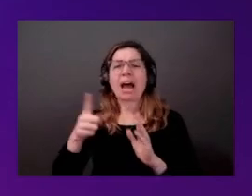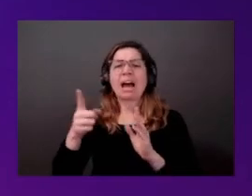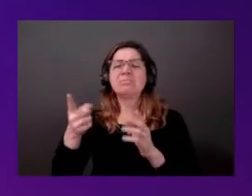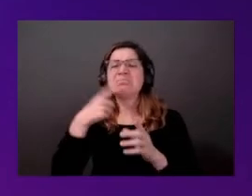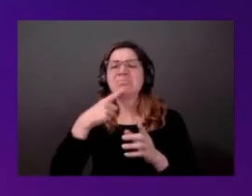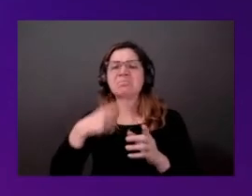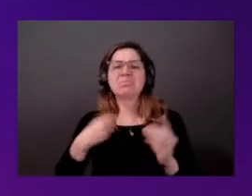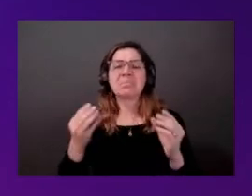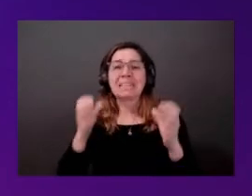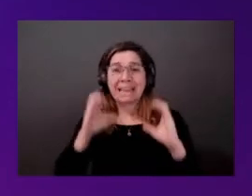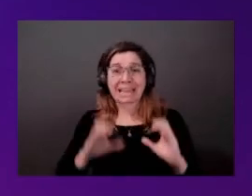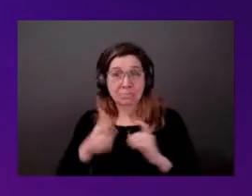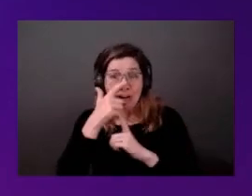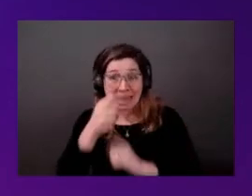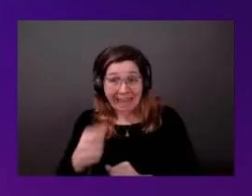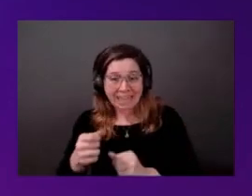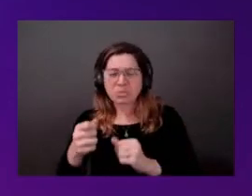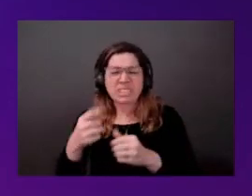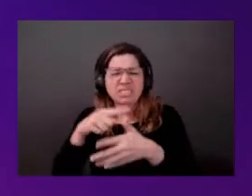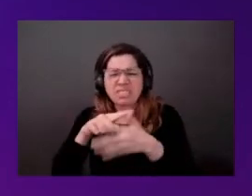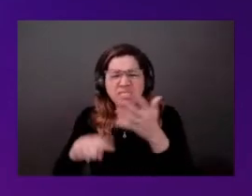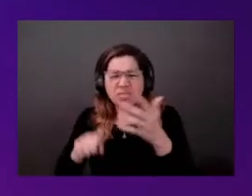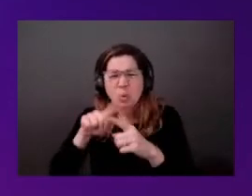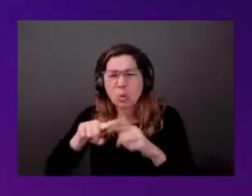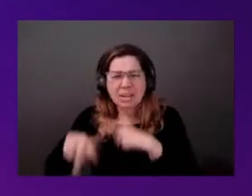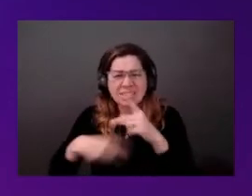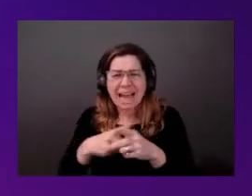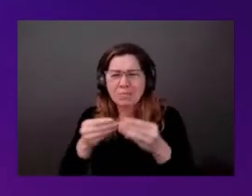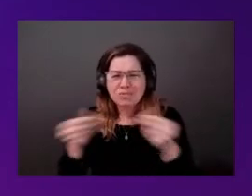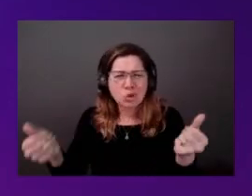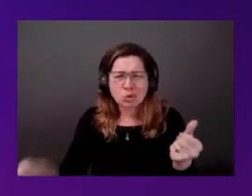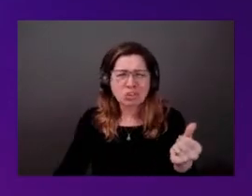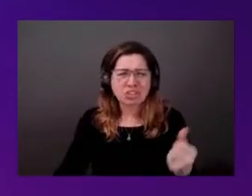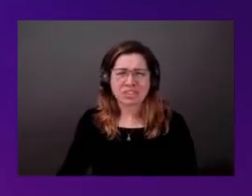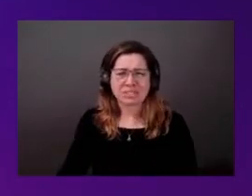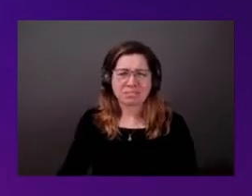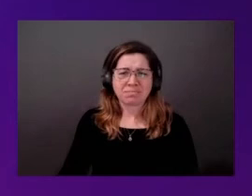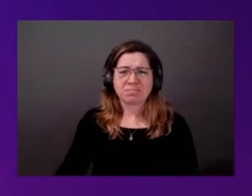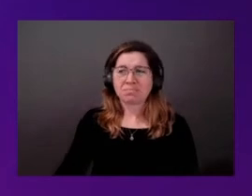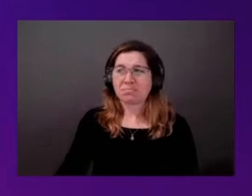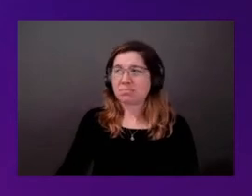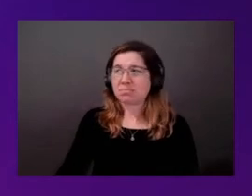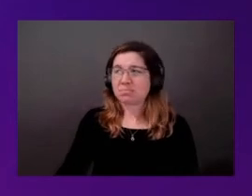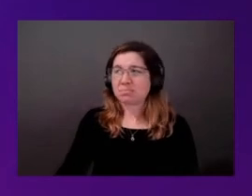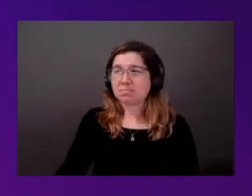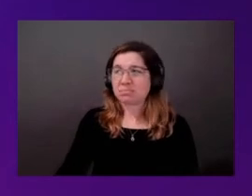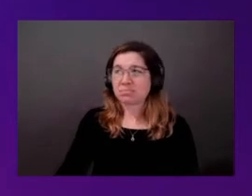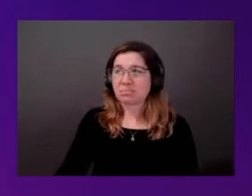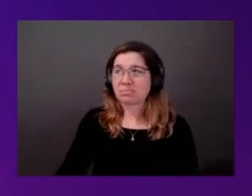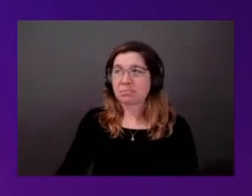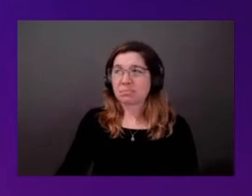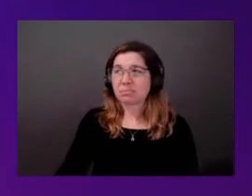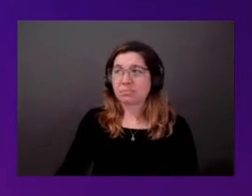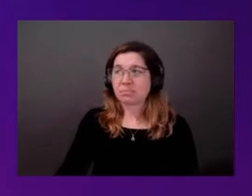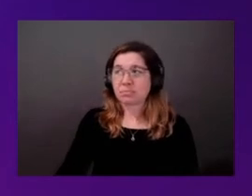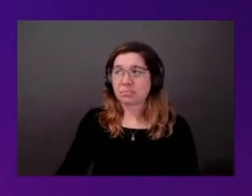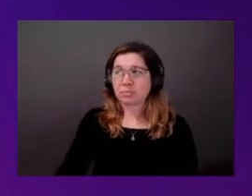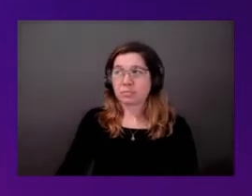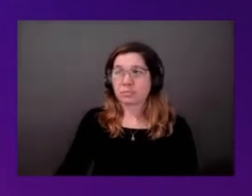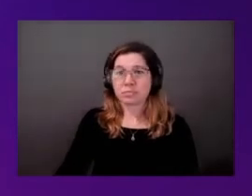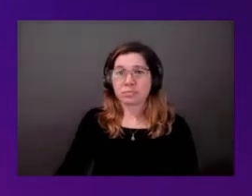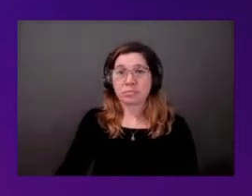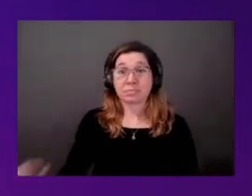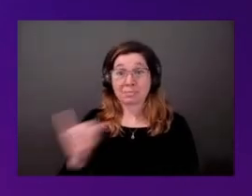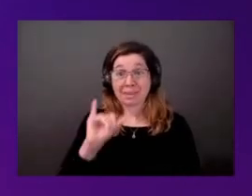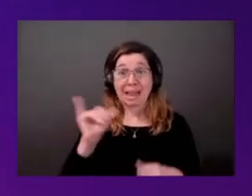interest for these kind of solutions outside of essentially residential locations as you're talking about?